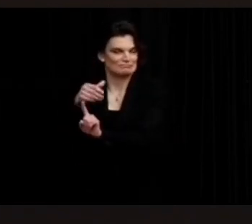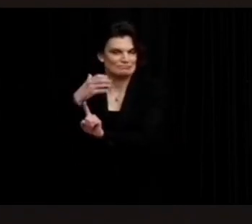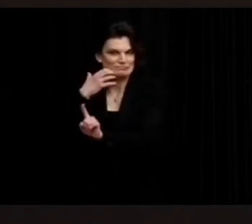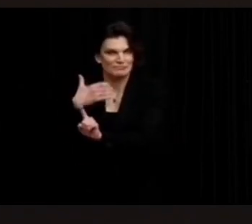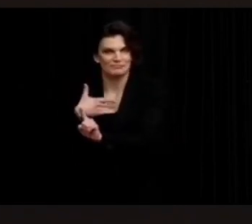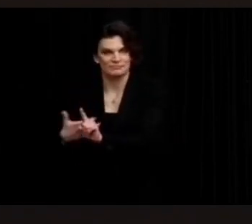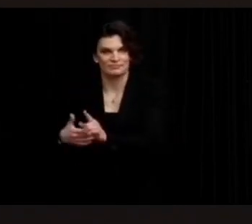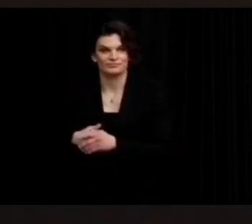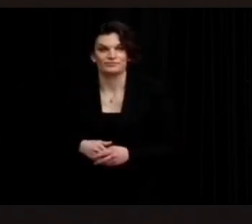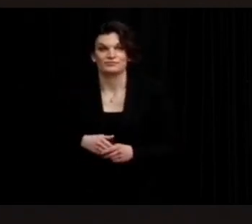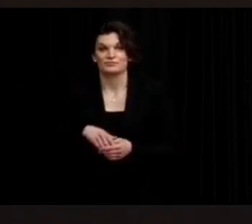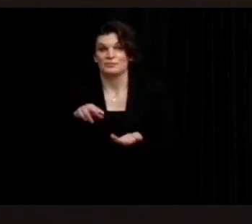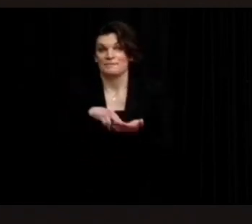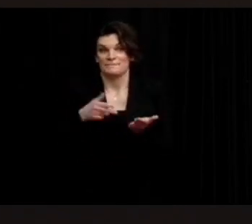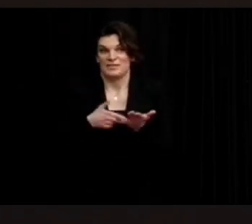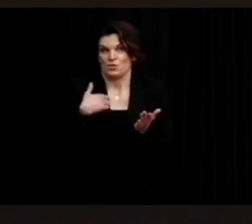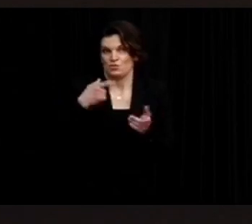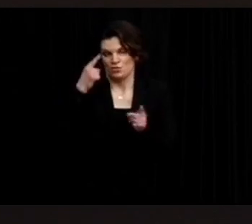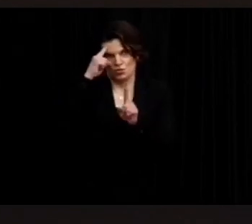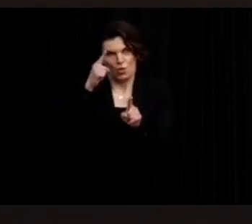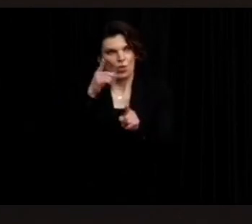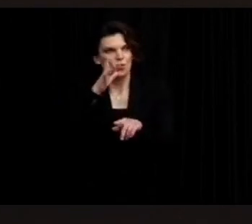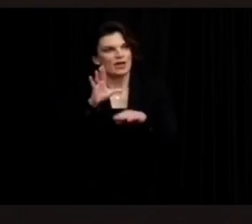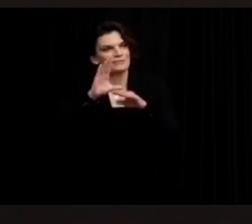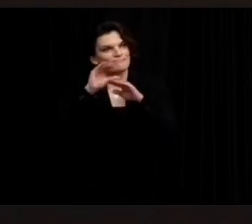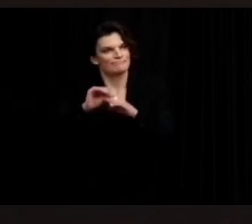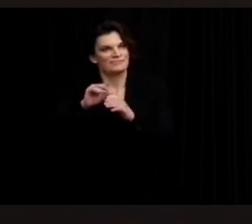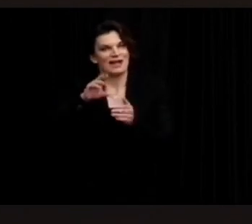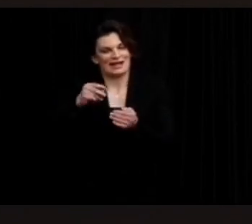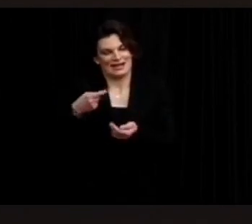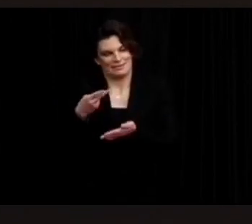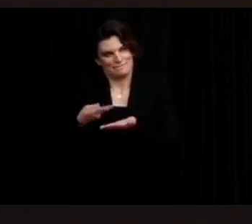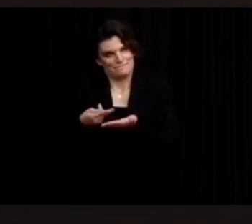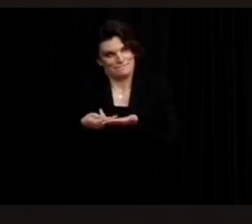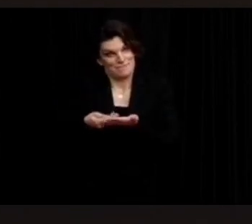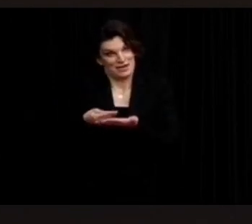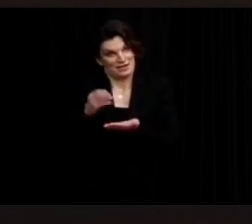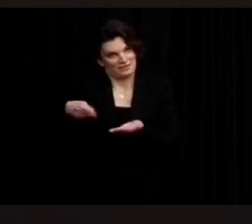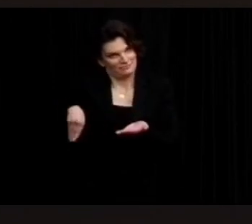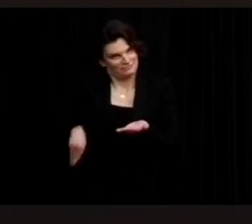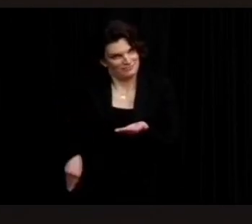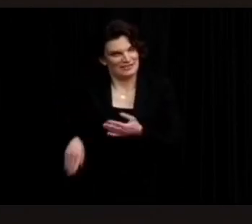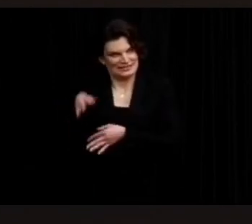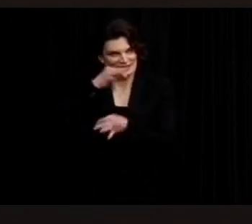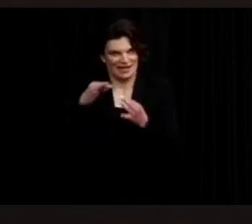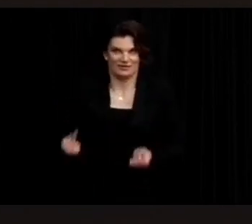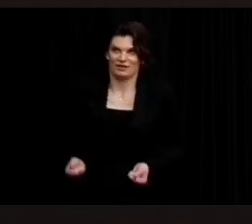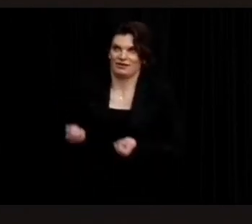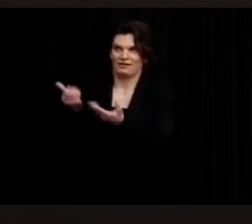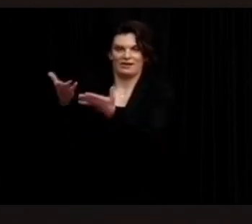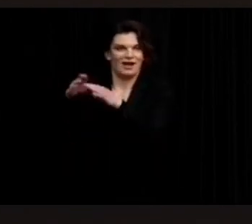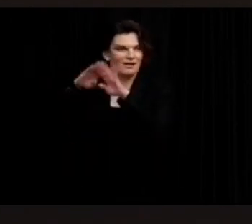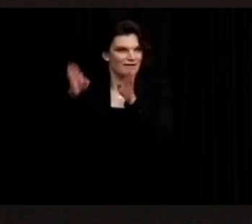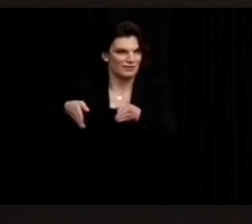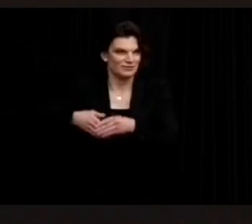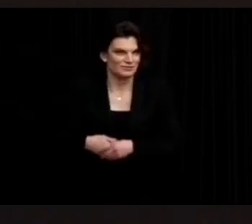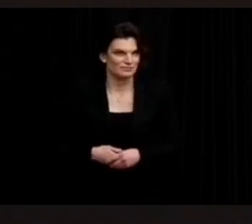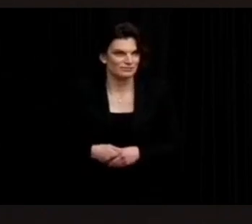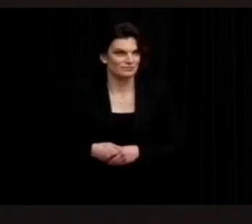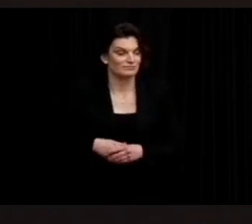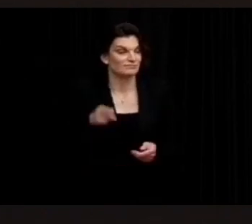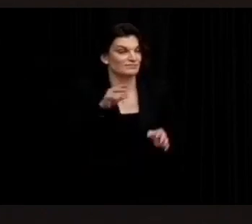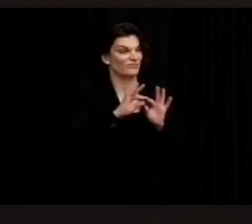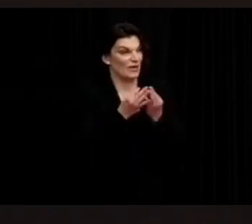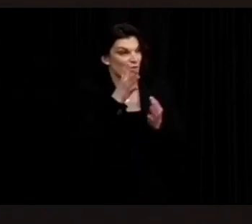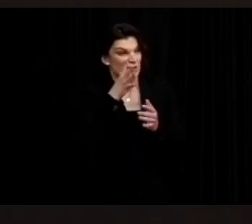20%, live in nicer, more comfortable space. Just think about what that could mean. Families will save